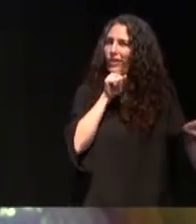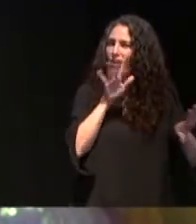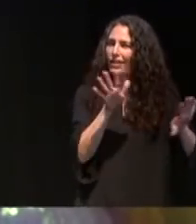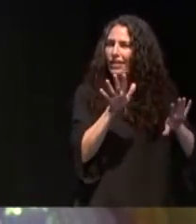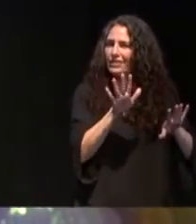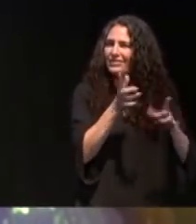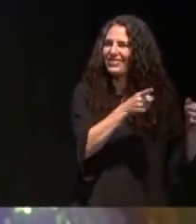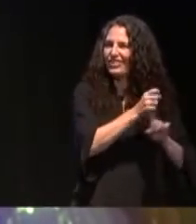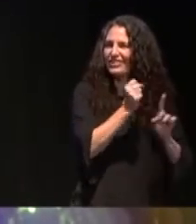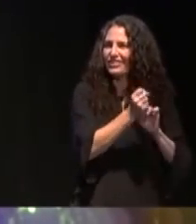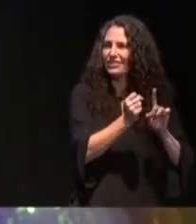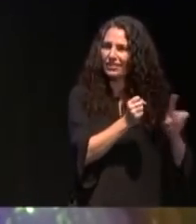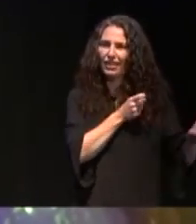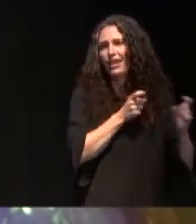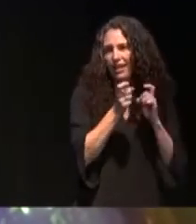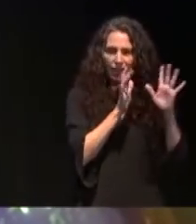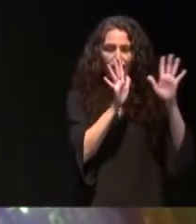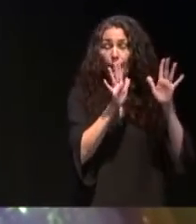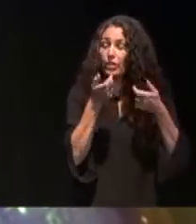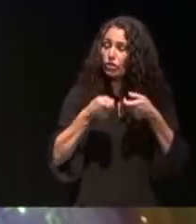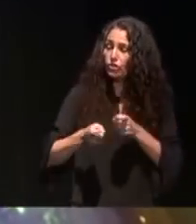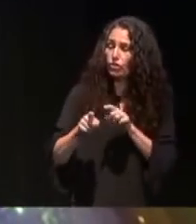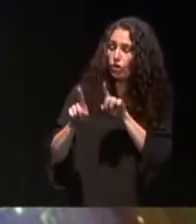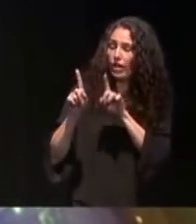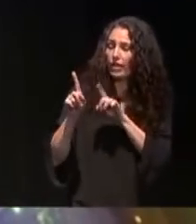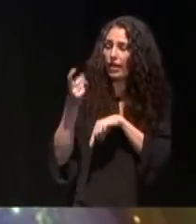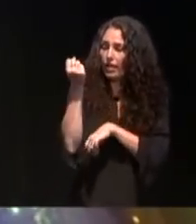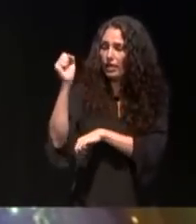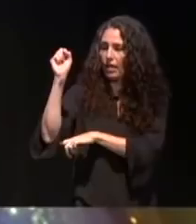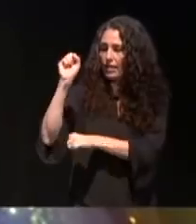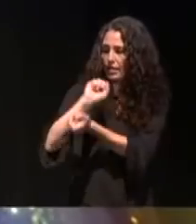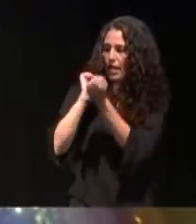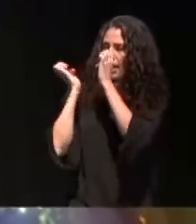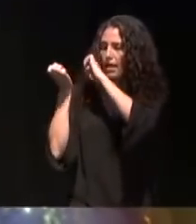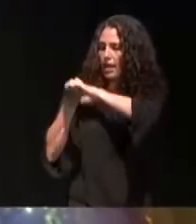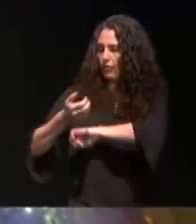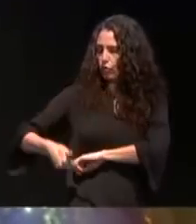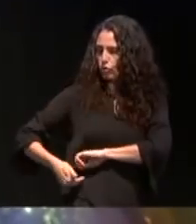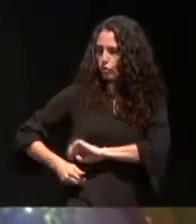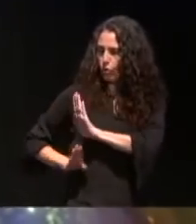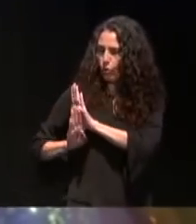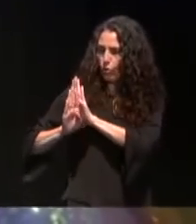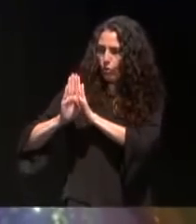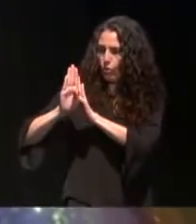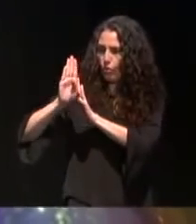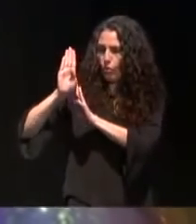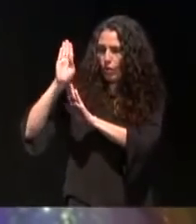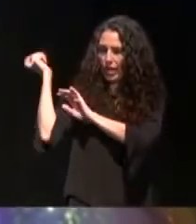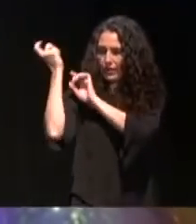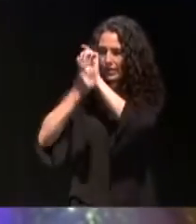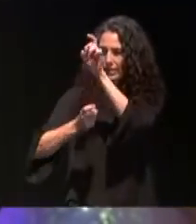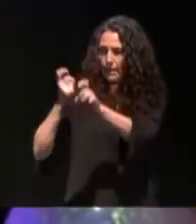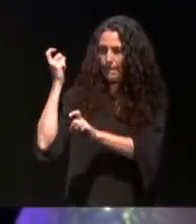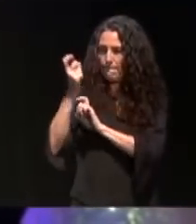to circumstance. And then that revolution becomes an evolution of your soul. And that evolution of your soul gives vent to the unfoldment